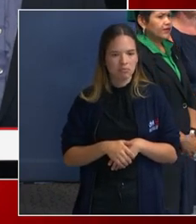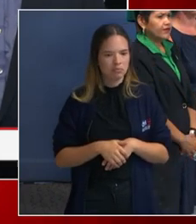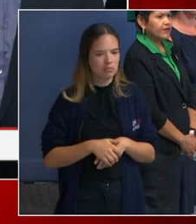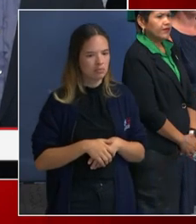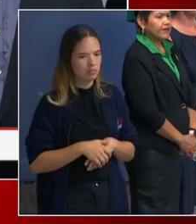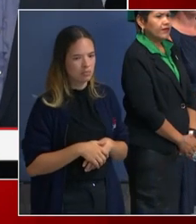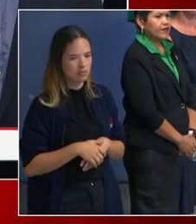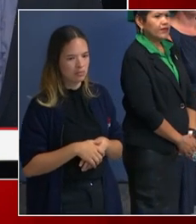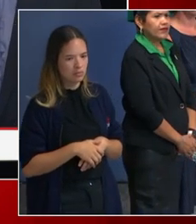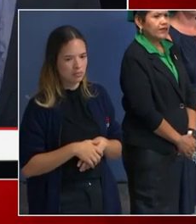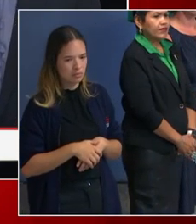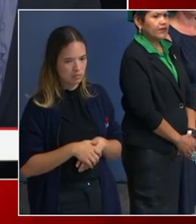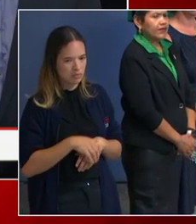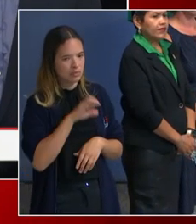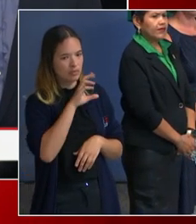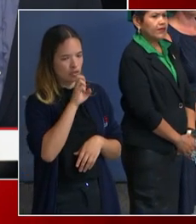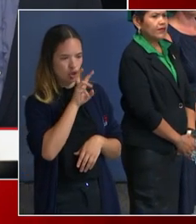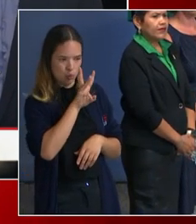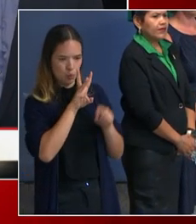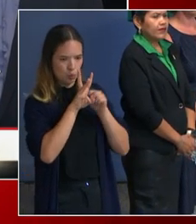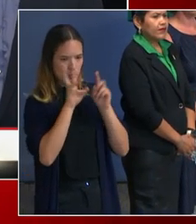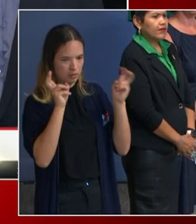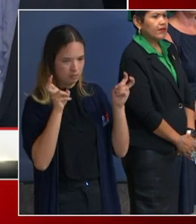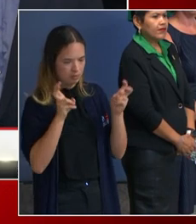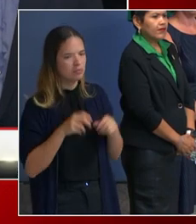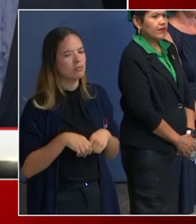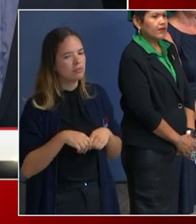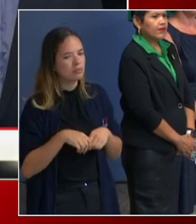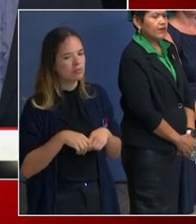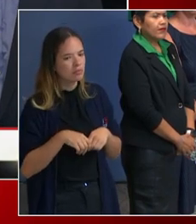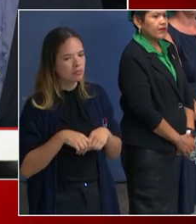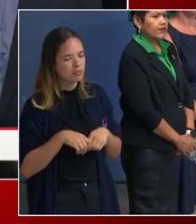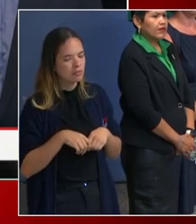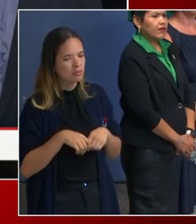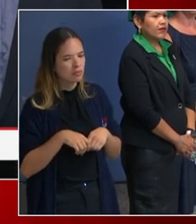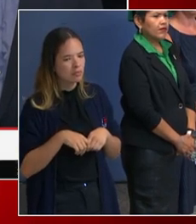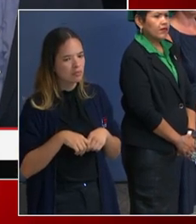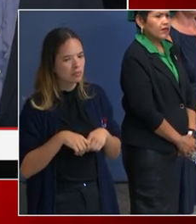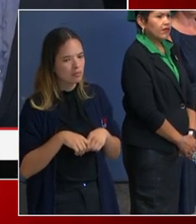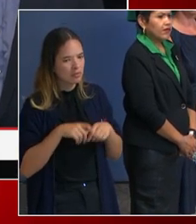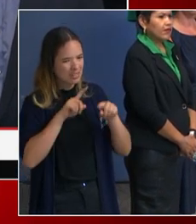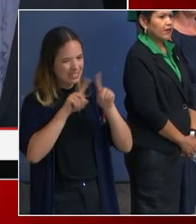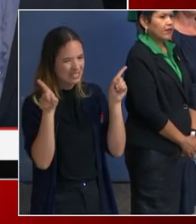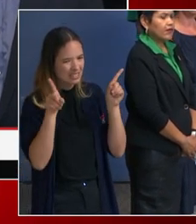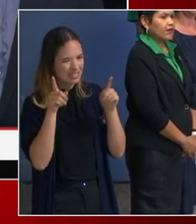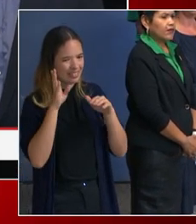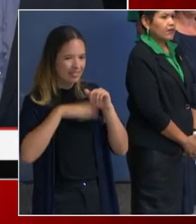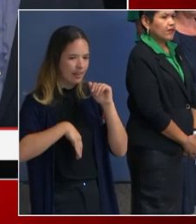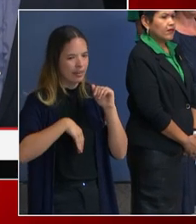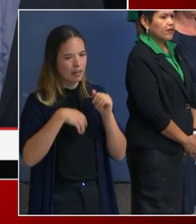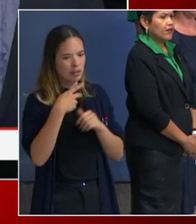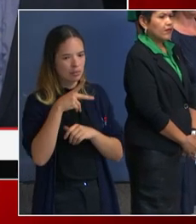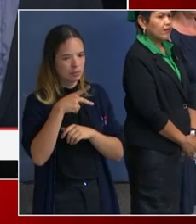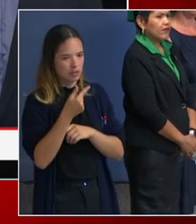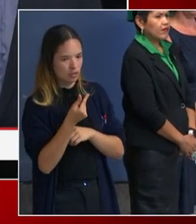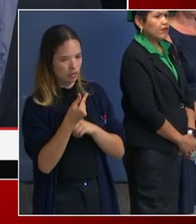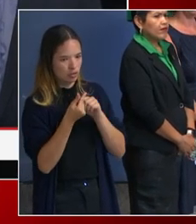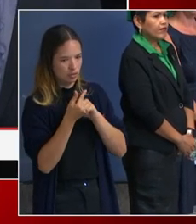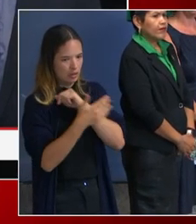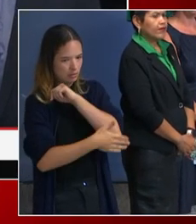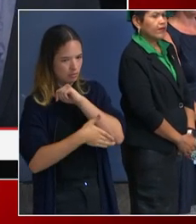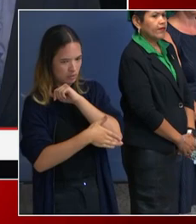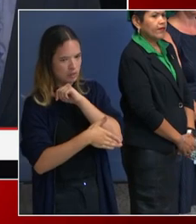question, in the different jurisdictions that you partner with Georges County, some of the questions were, how would this be enforced? Is it just like